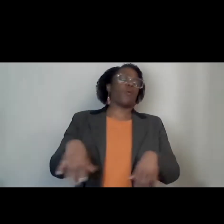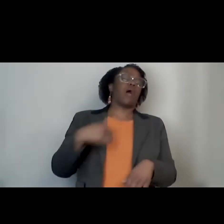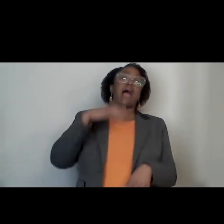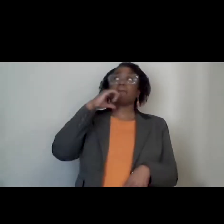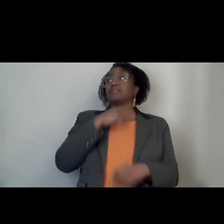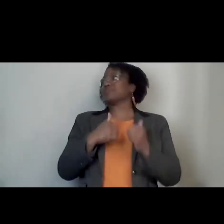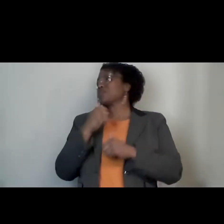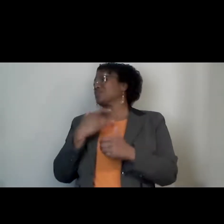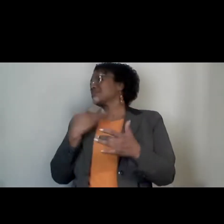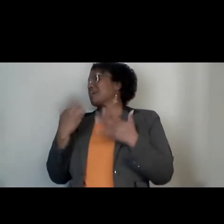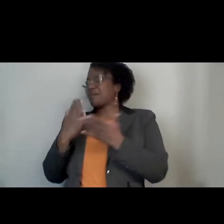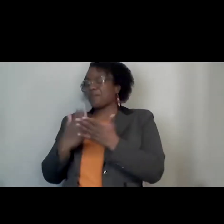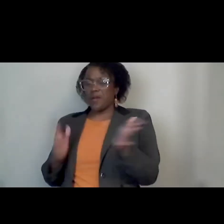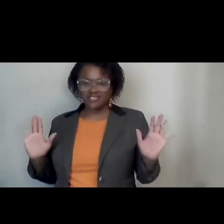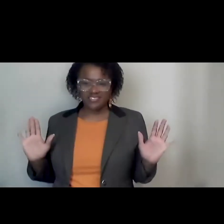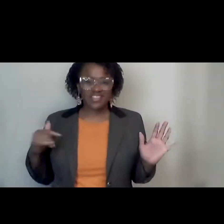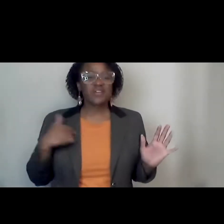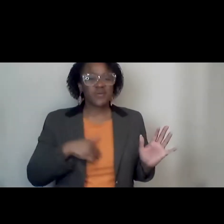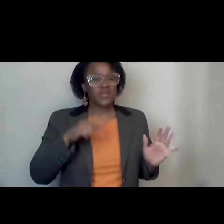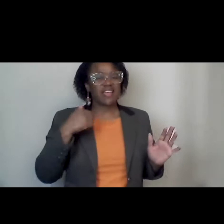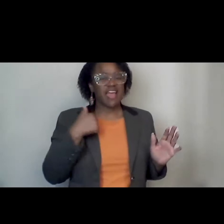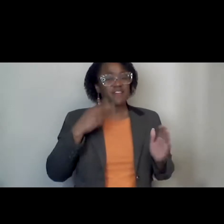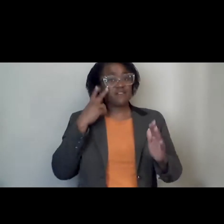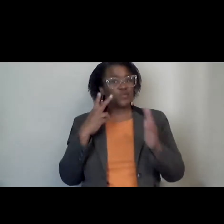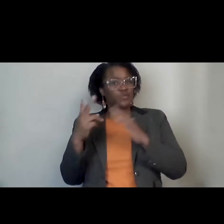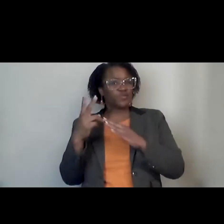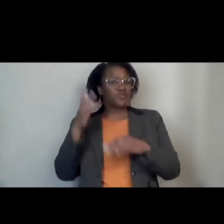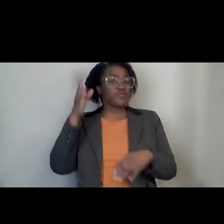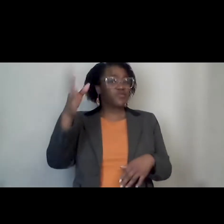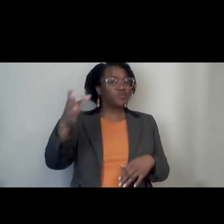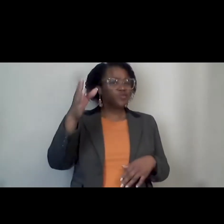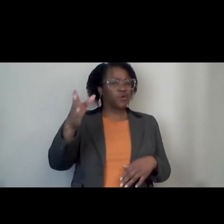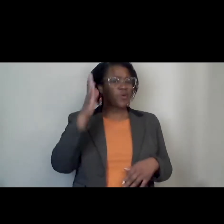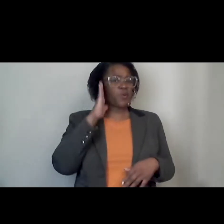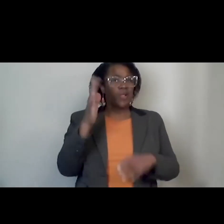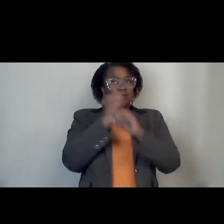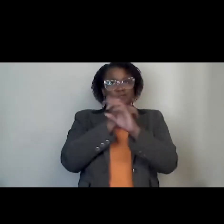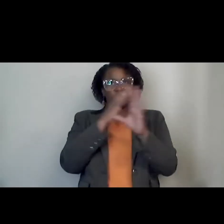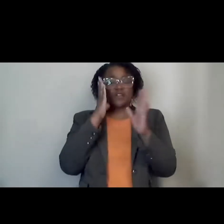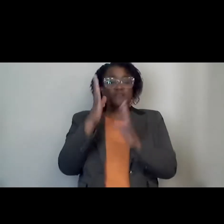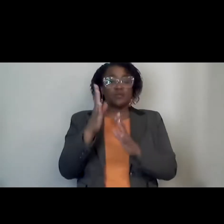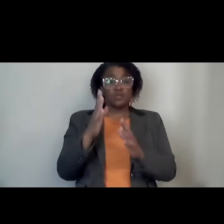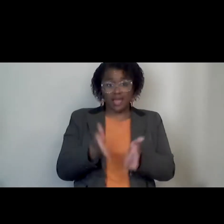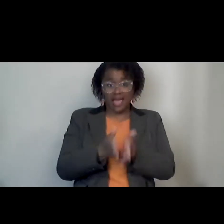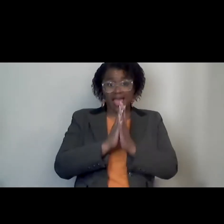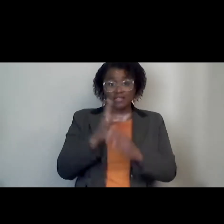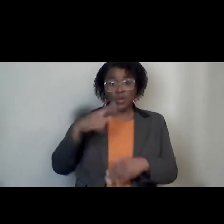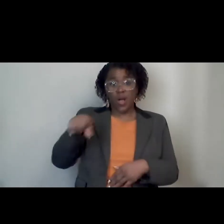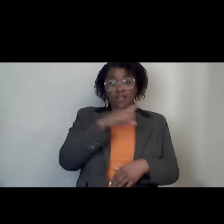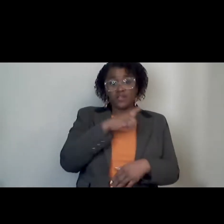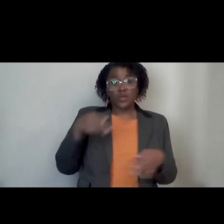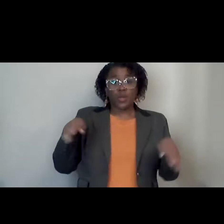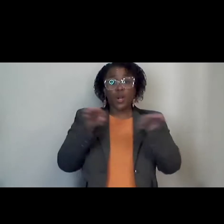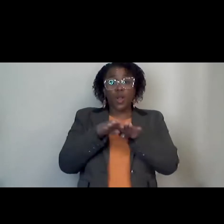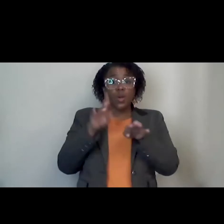exciting part. We're going to get futuristic for a moment. So I'm going to ask all the panelists to close their